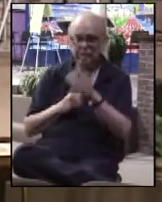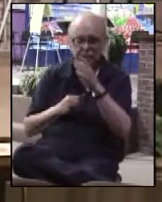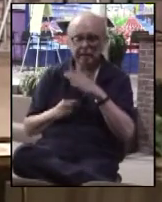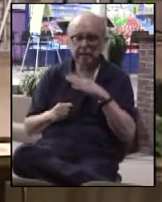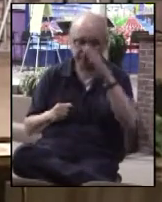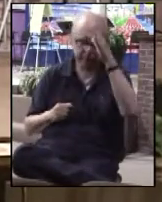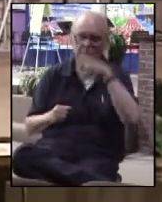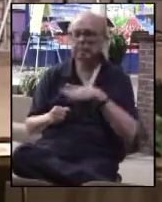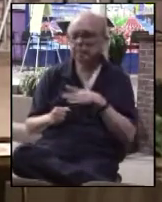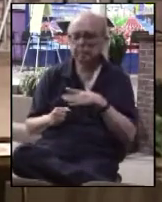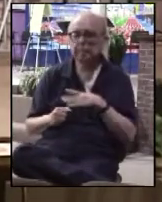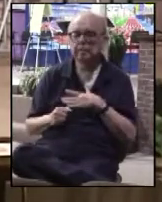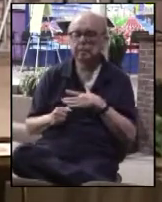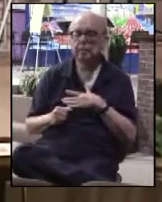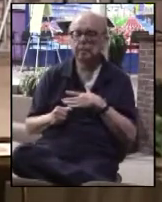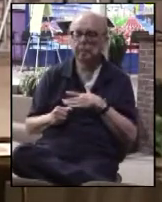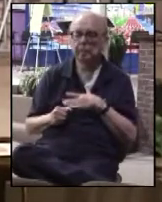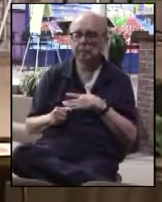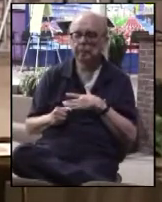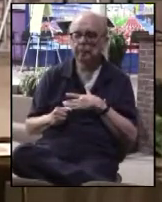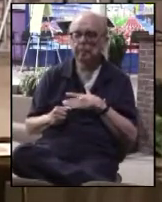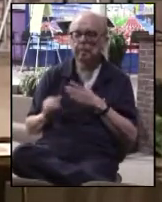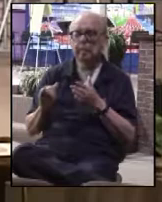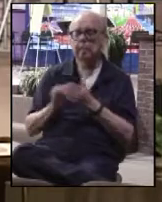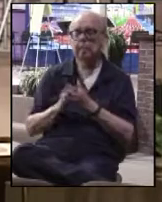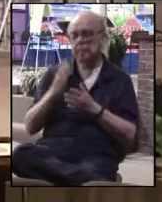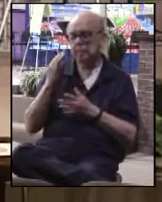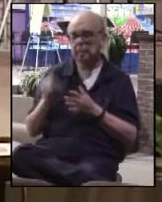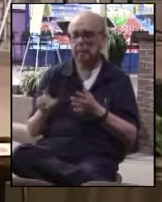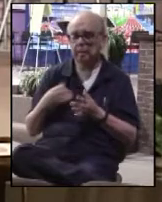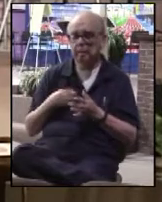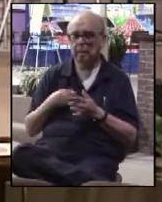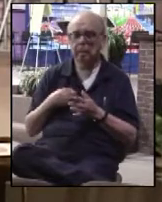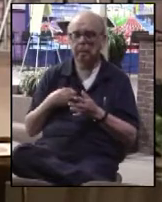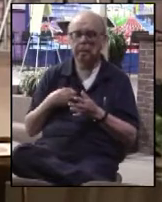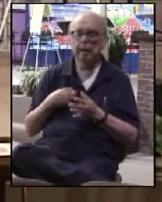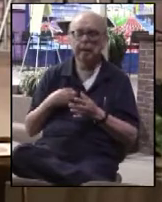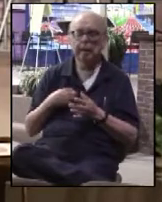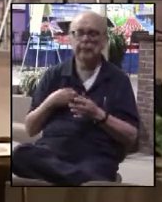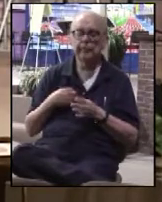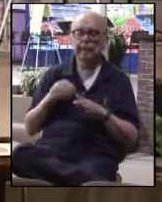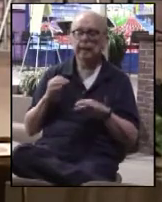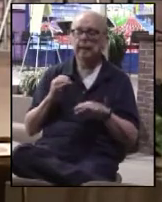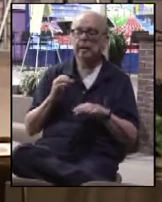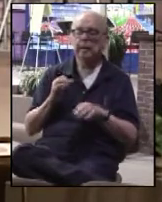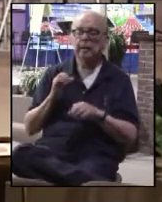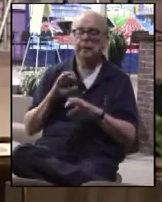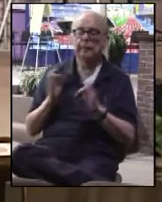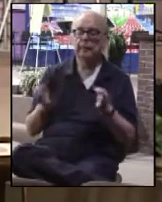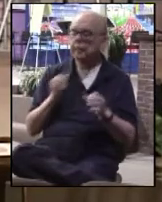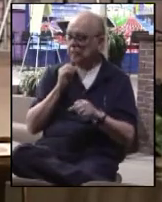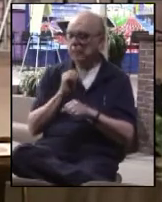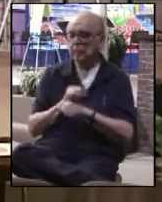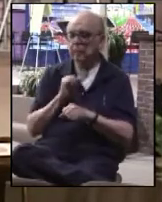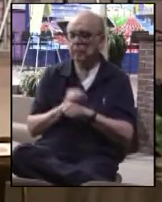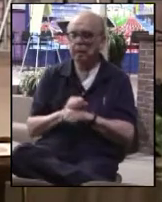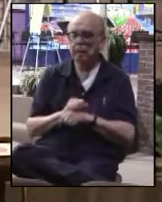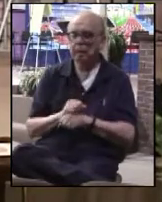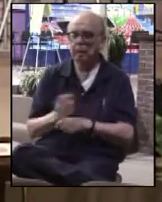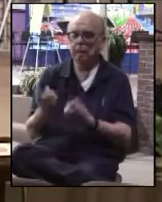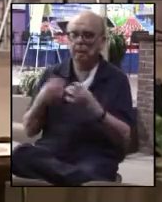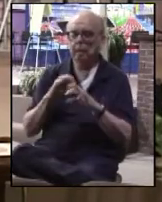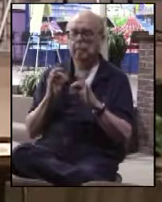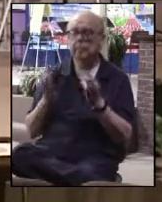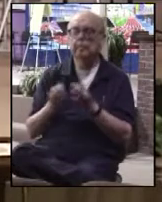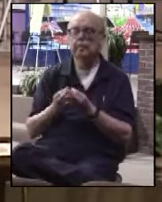this is why we have dysfunctional families how many of you all come from a family